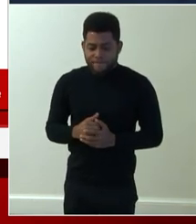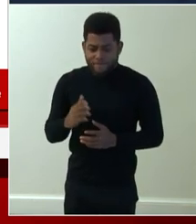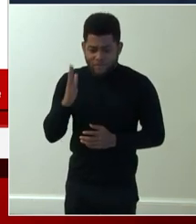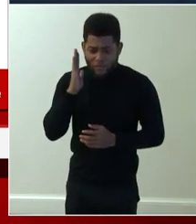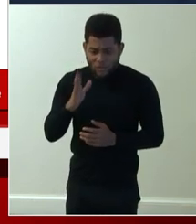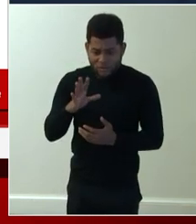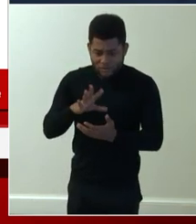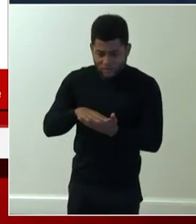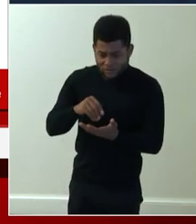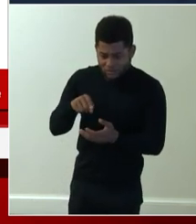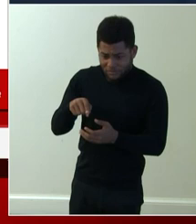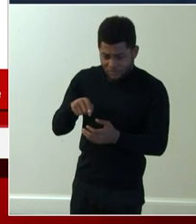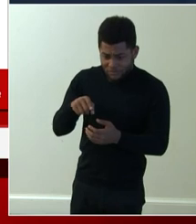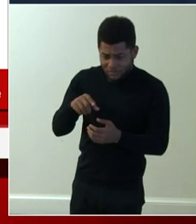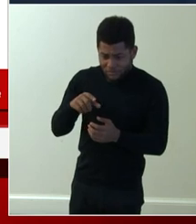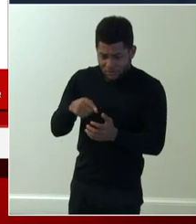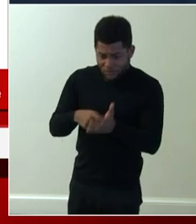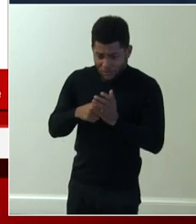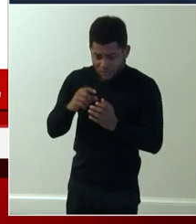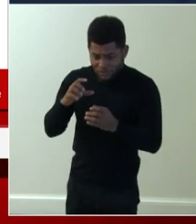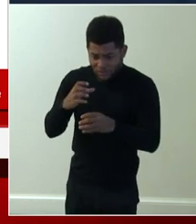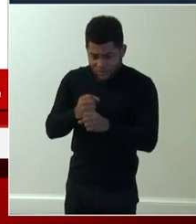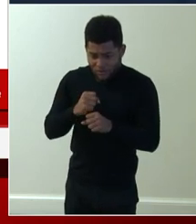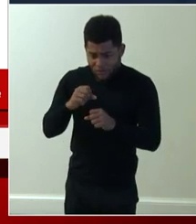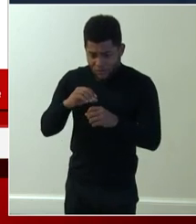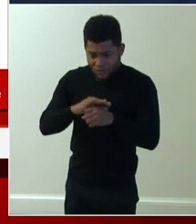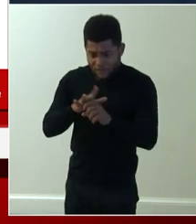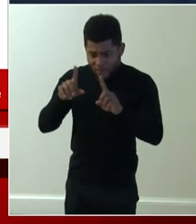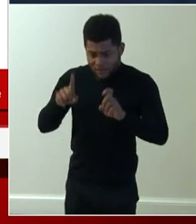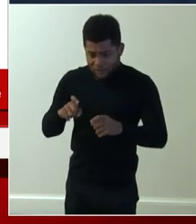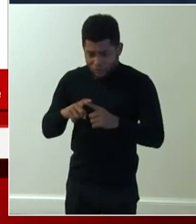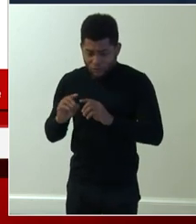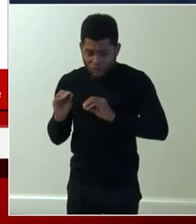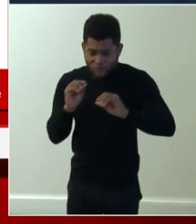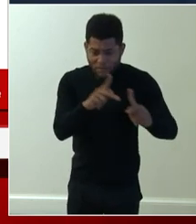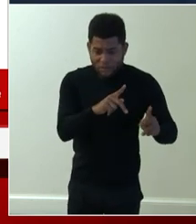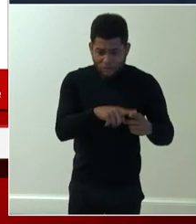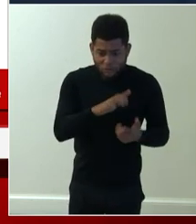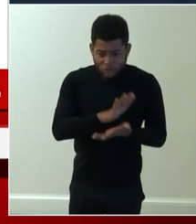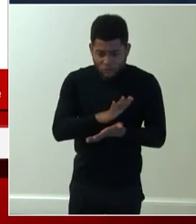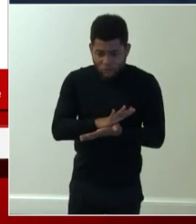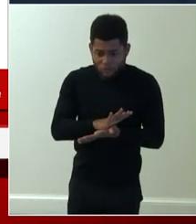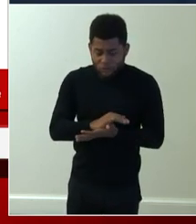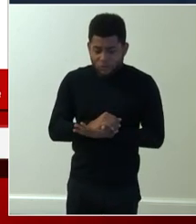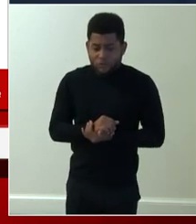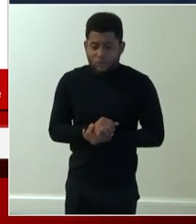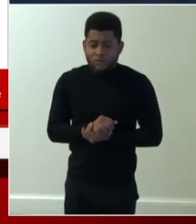be required to take a COVID test in order to return to school that Wednesday?